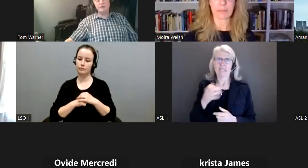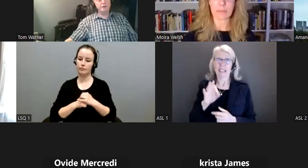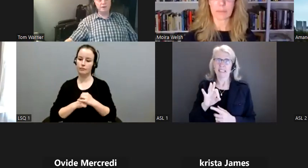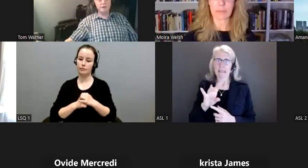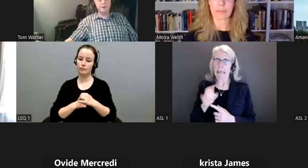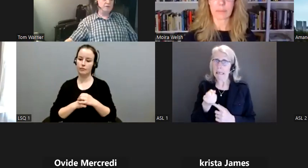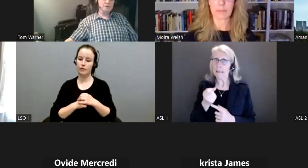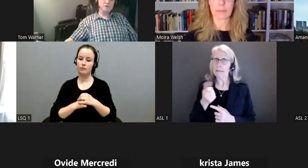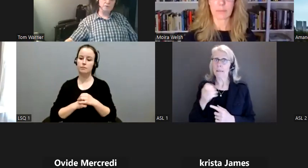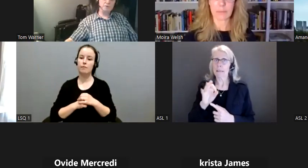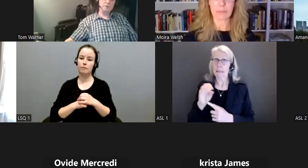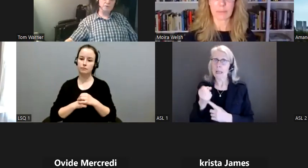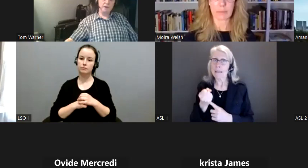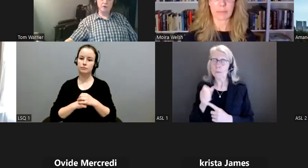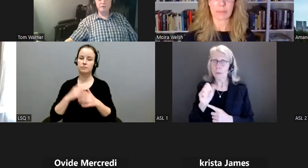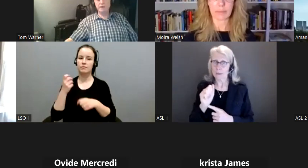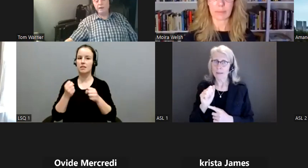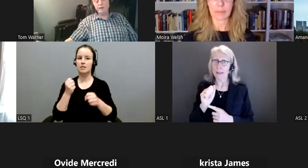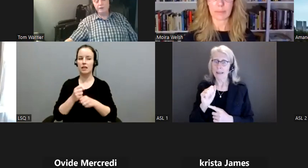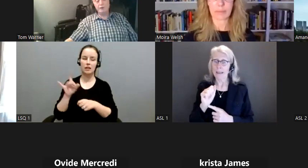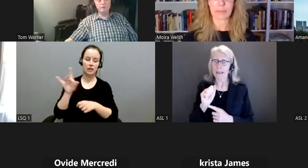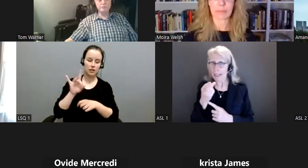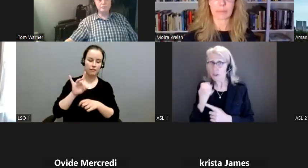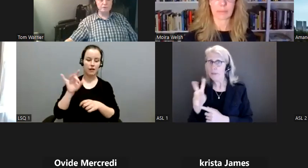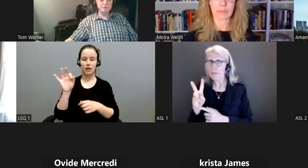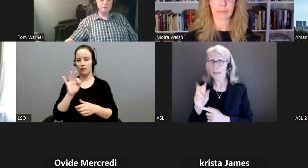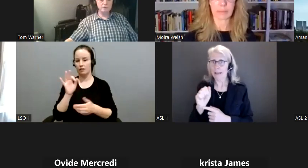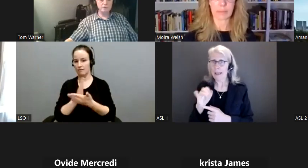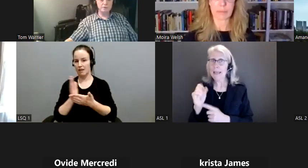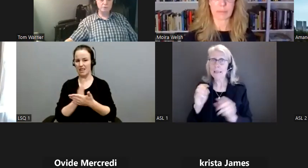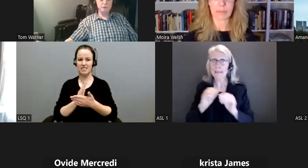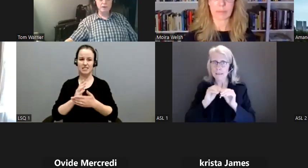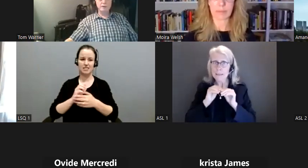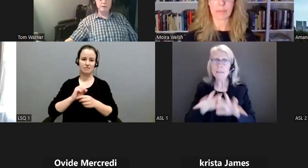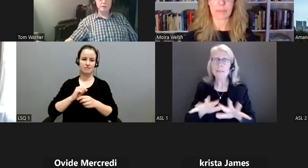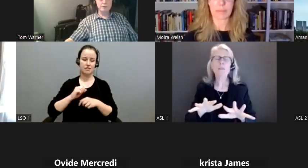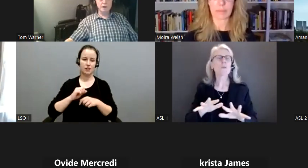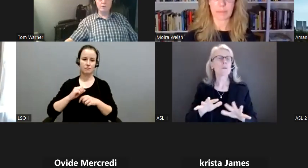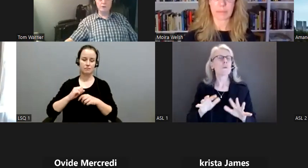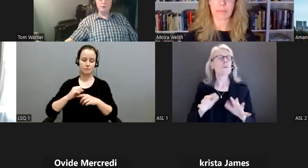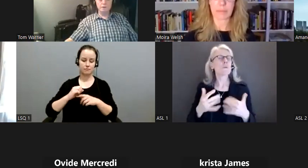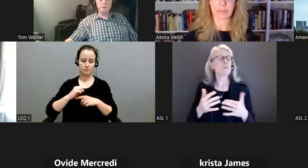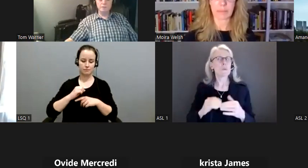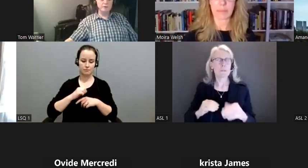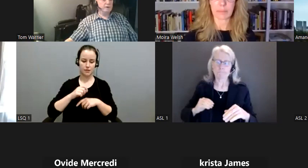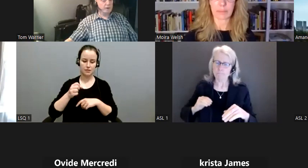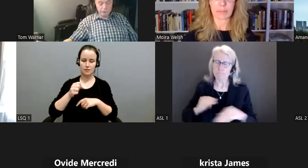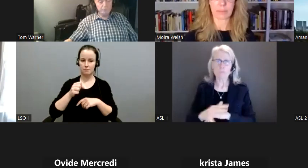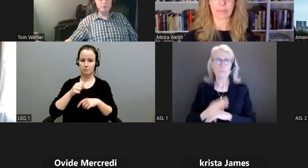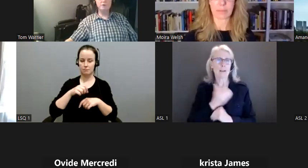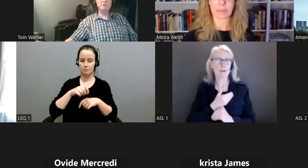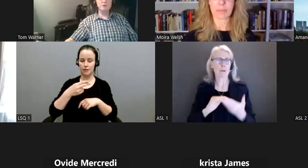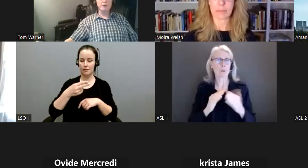1980s and 1990s with HIV and AIDS and all of the people in our community and